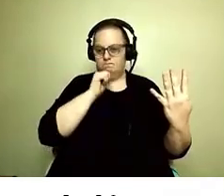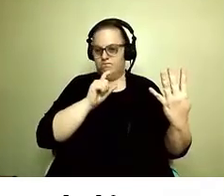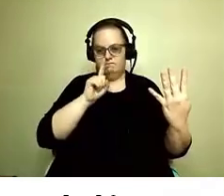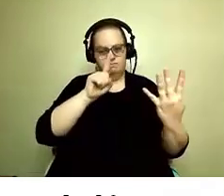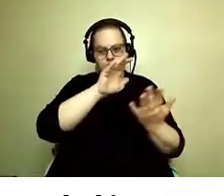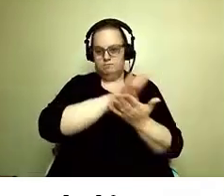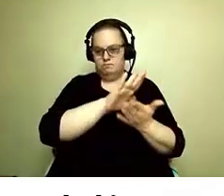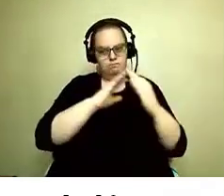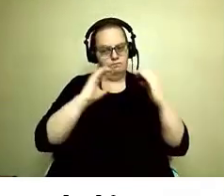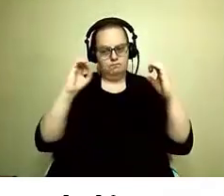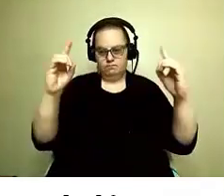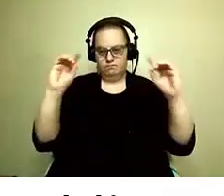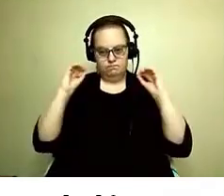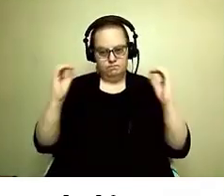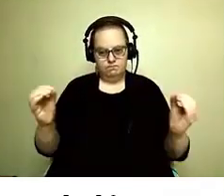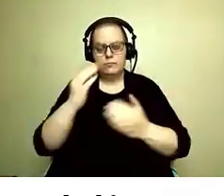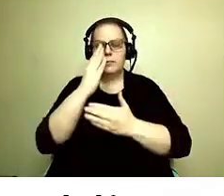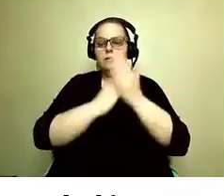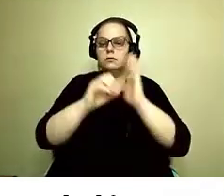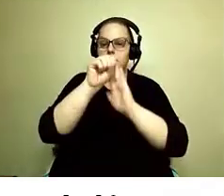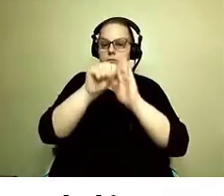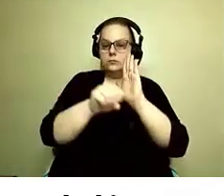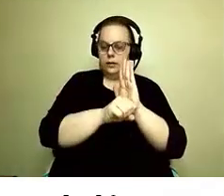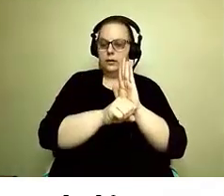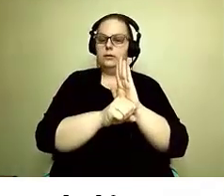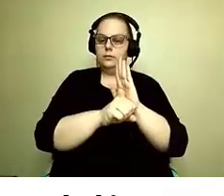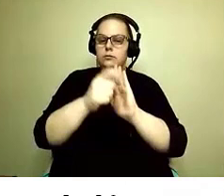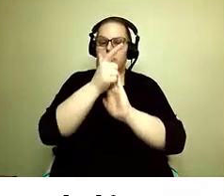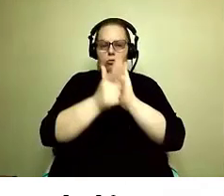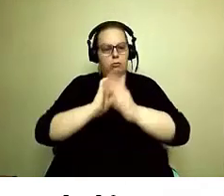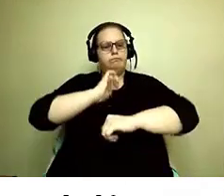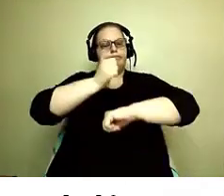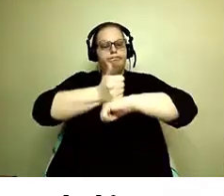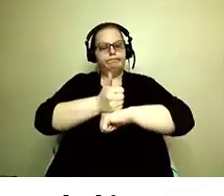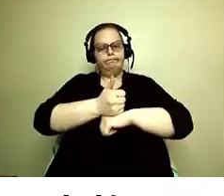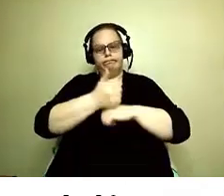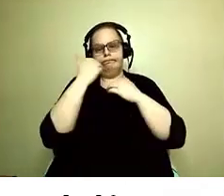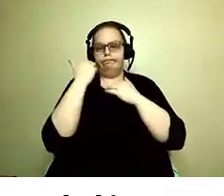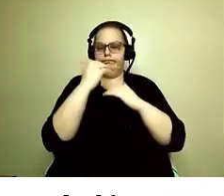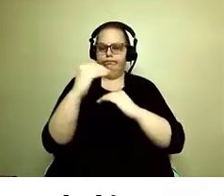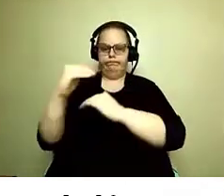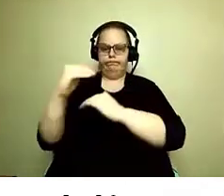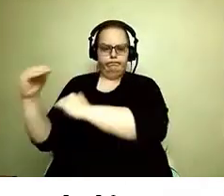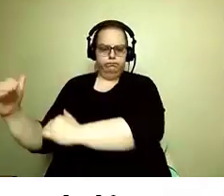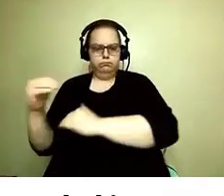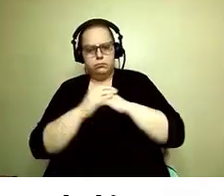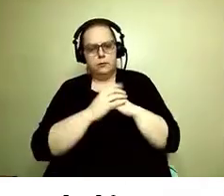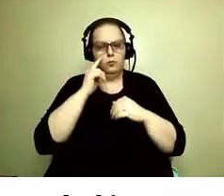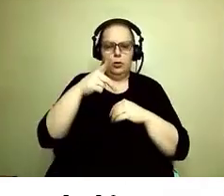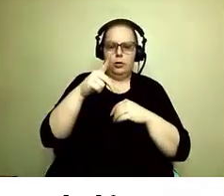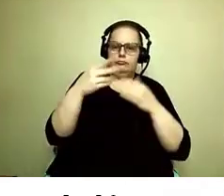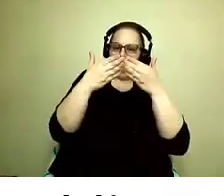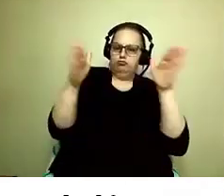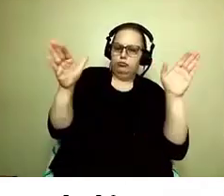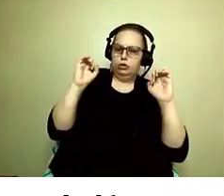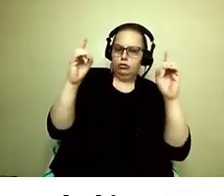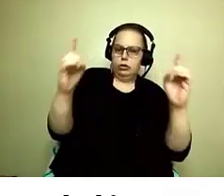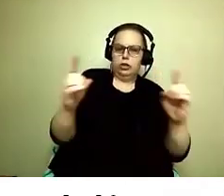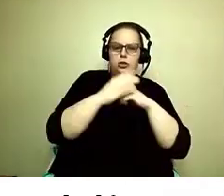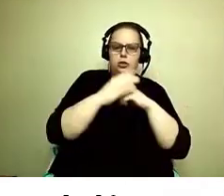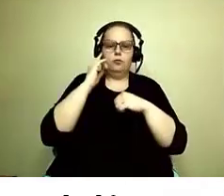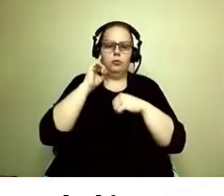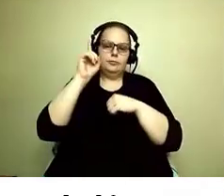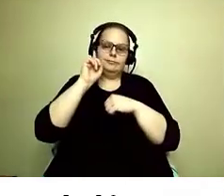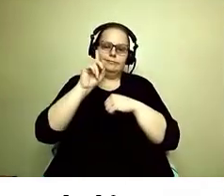that some states had laws restricting access to public education for certain disability categories, including deaf,